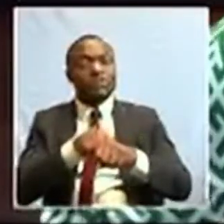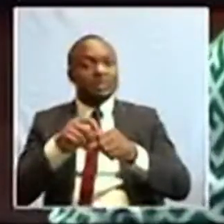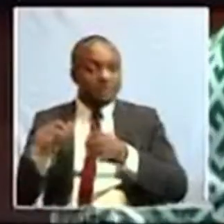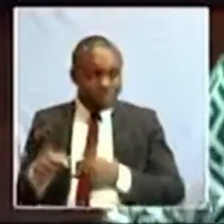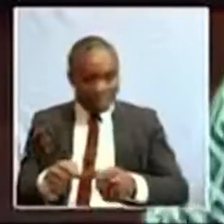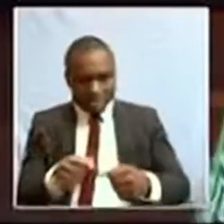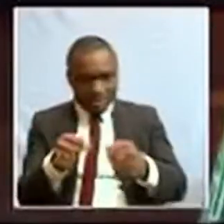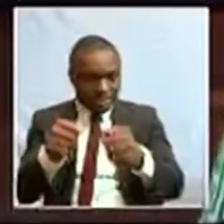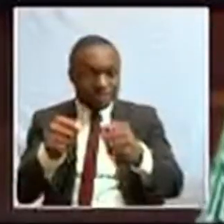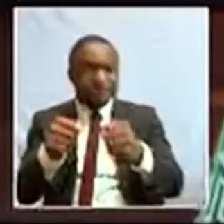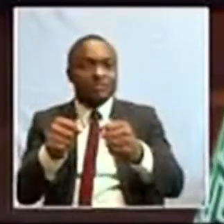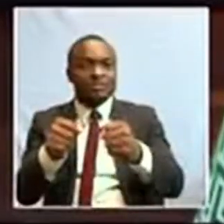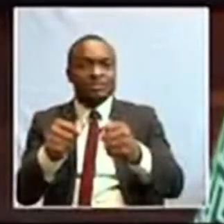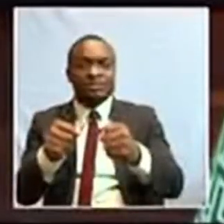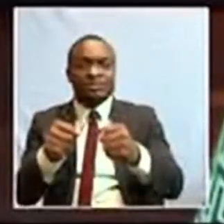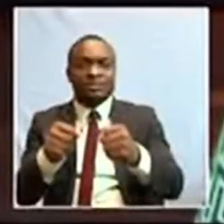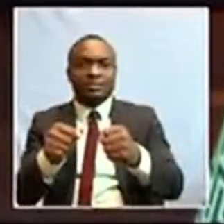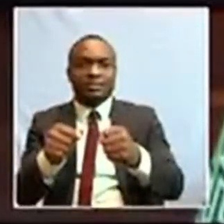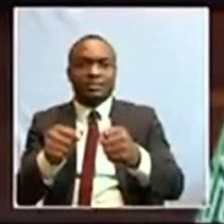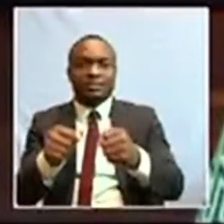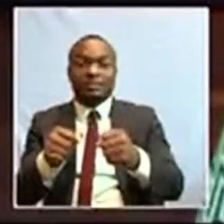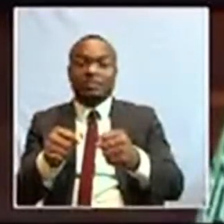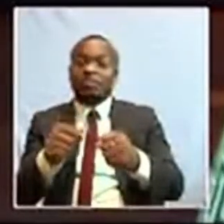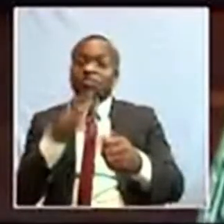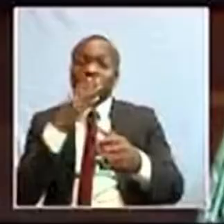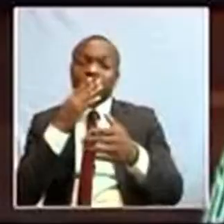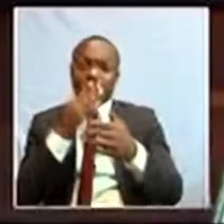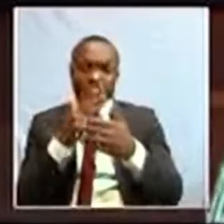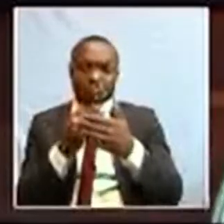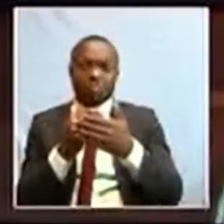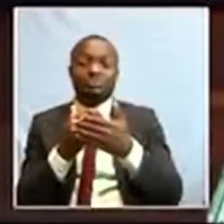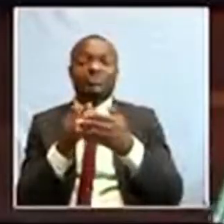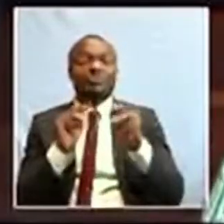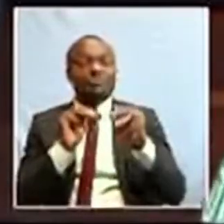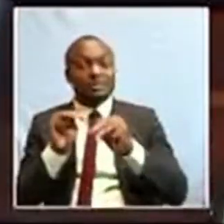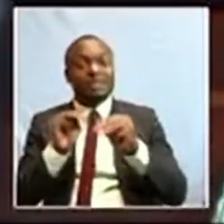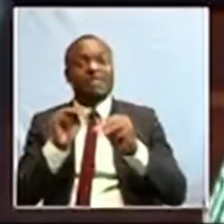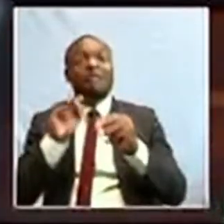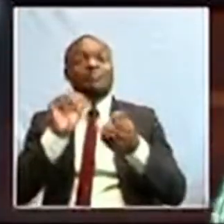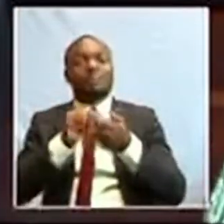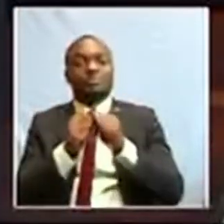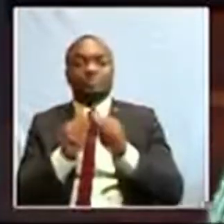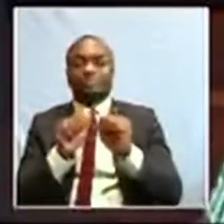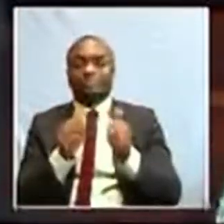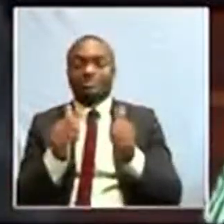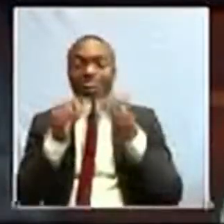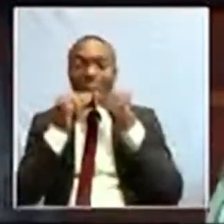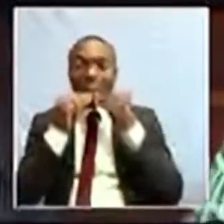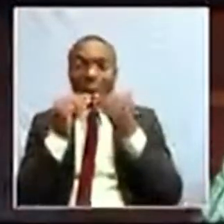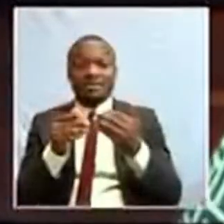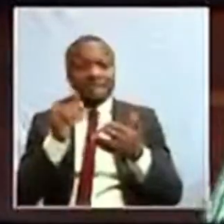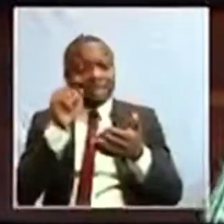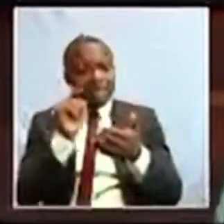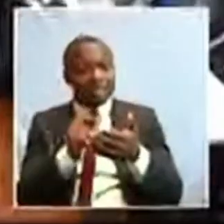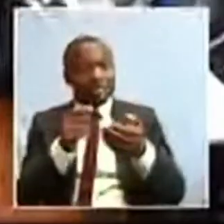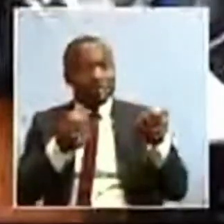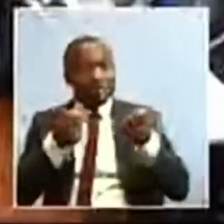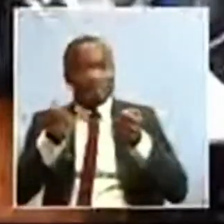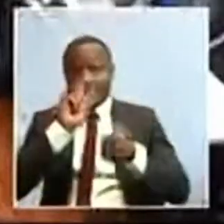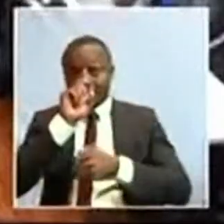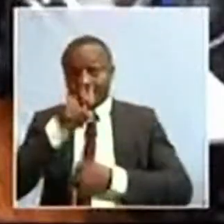system is it's managing the problem. Thank you. Was this vehicle insured?